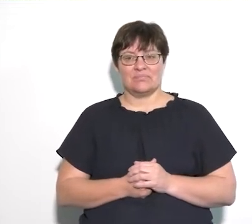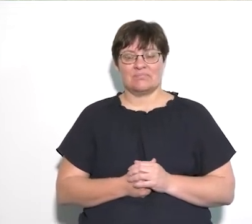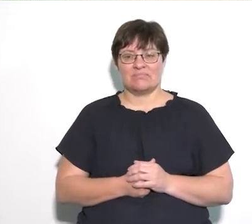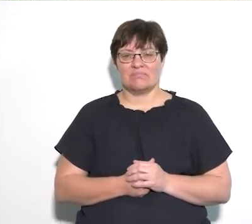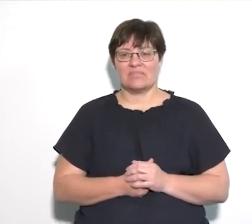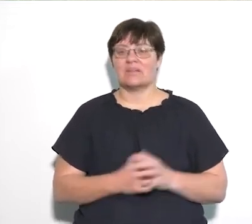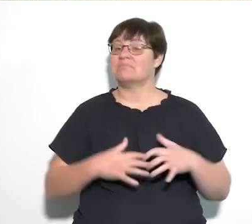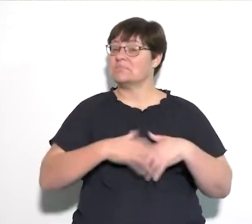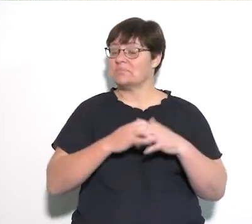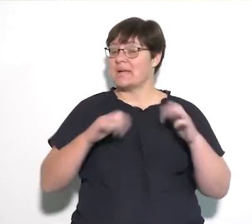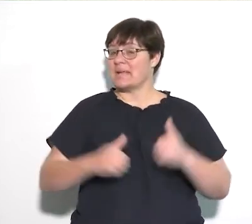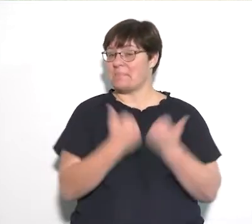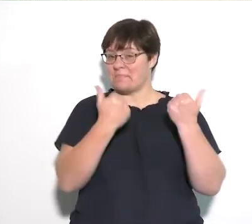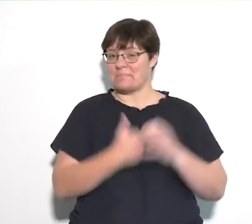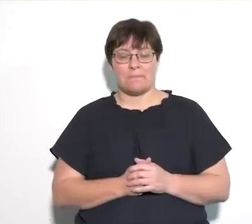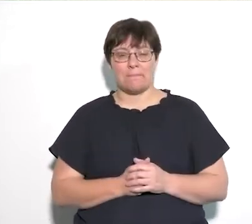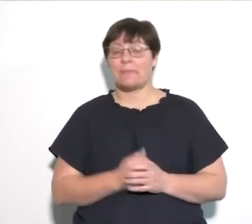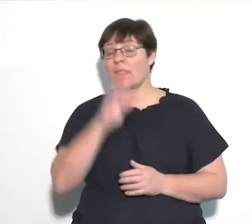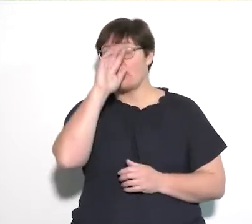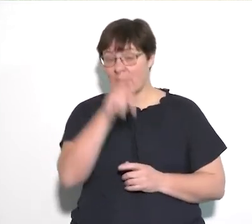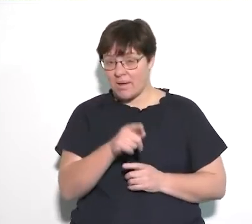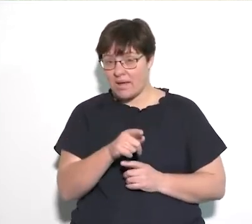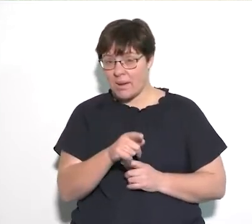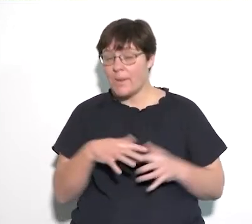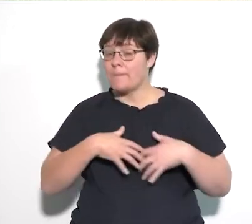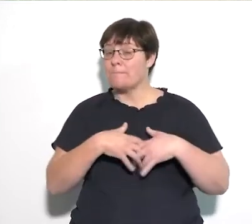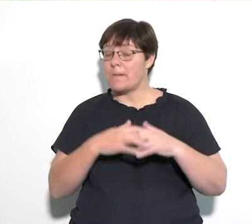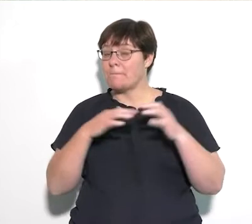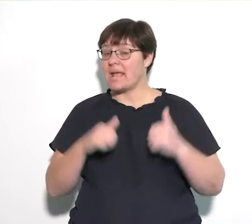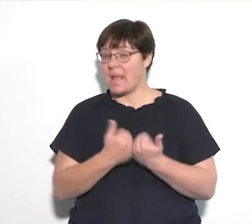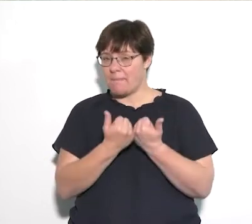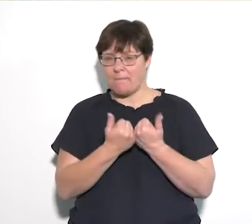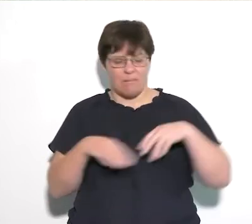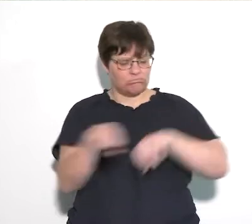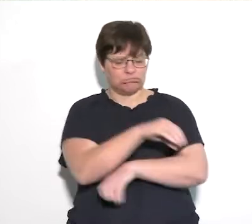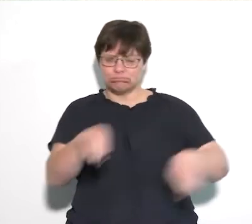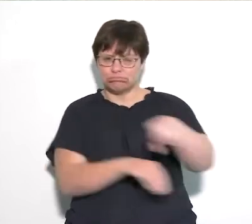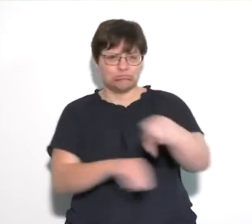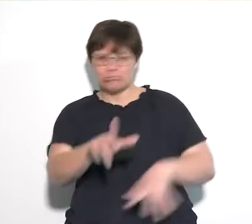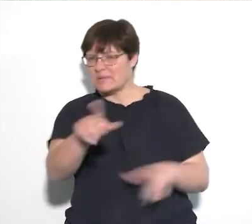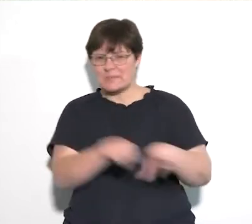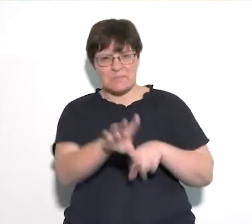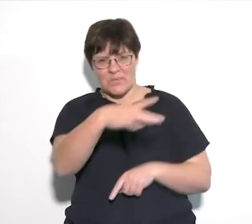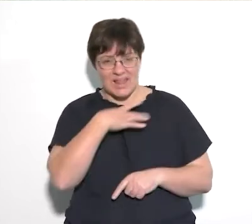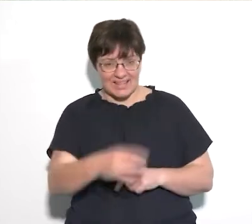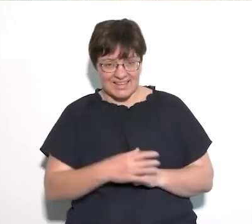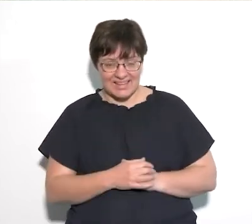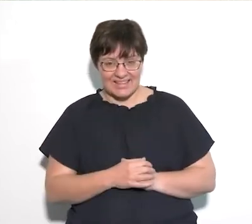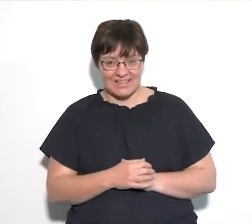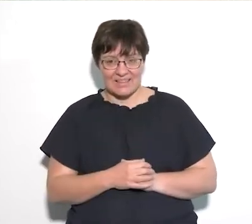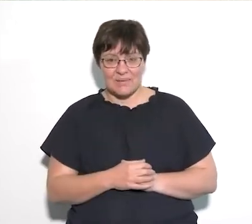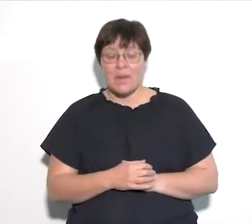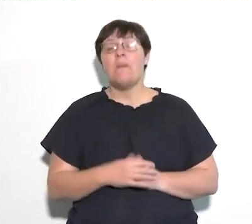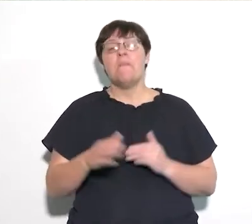let's set out our game. Remember, when you set up your game, you can set it up however you like. Try not to use more